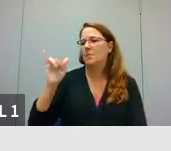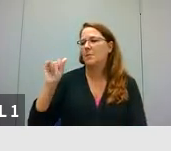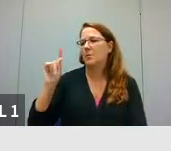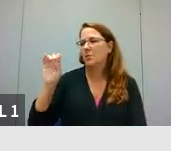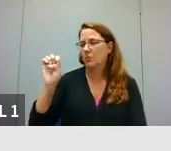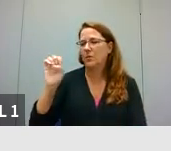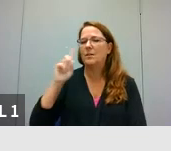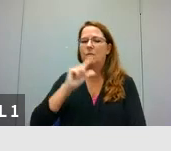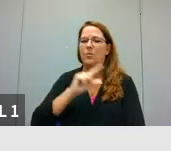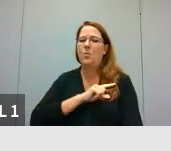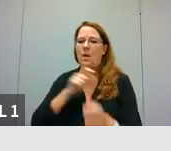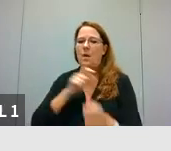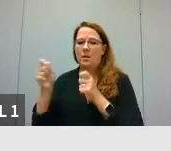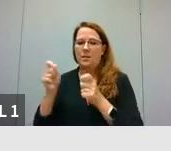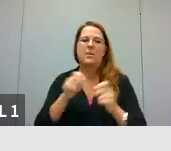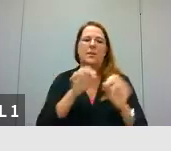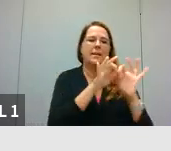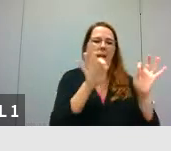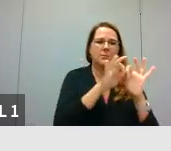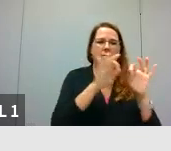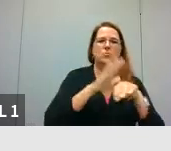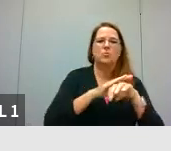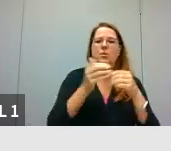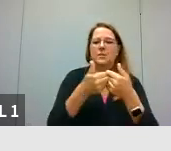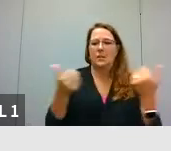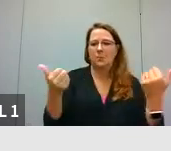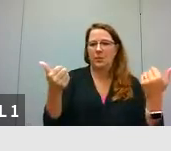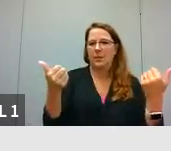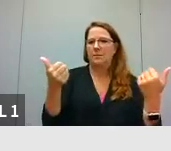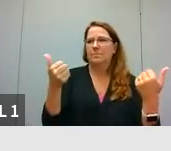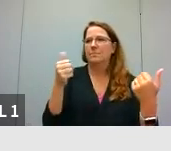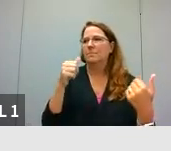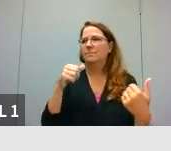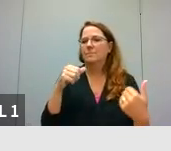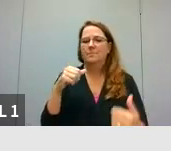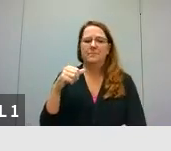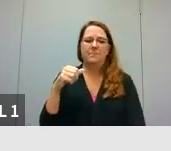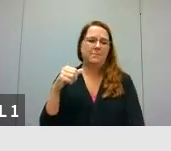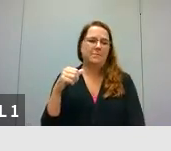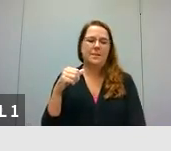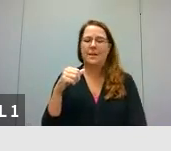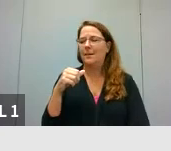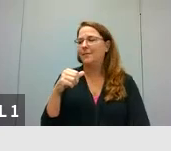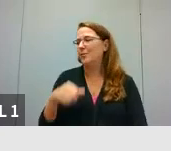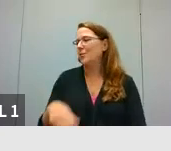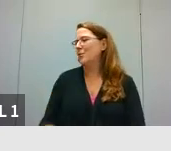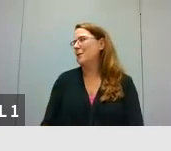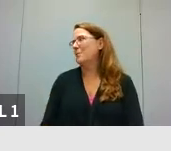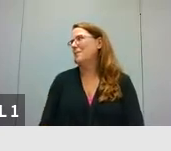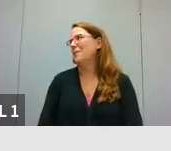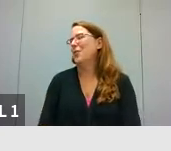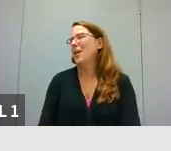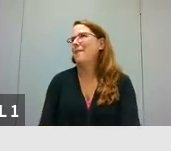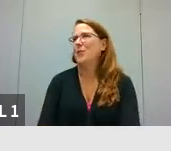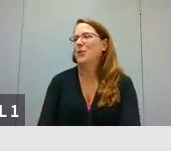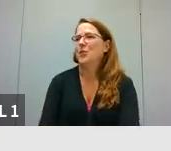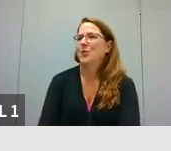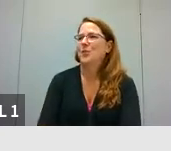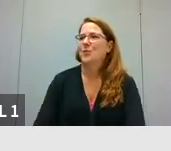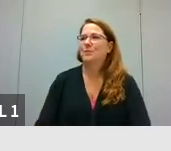control, and then the captioner is on separately. Okay, Yeah, well, but I need Debbie to has not withdraw. rejoined us. Debbie, the captioner, has not rejoined us. She's not on the call. I need